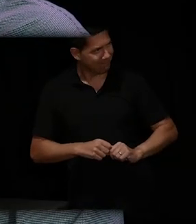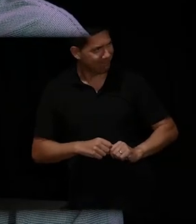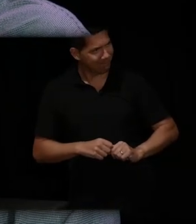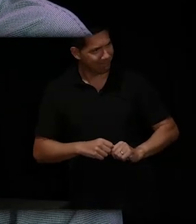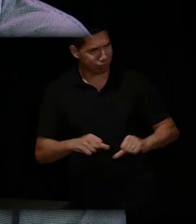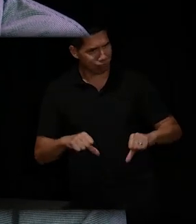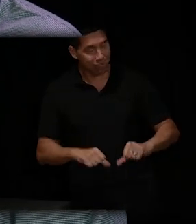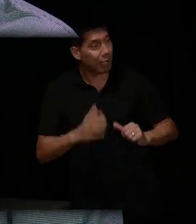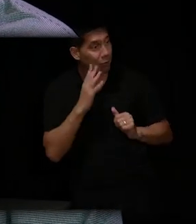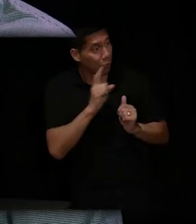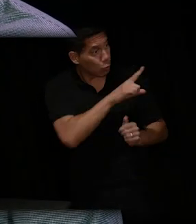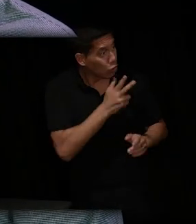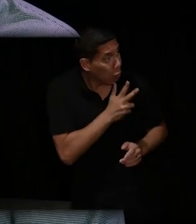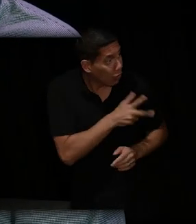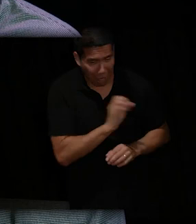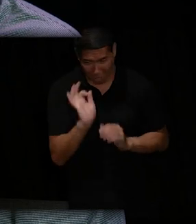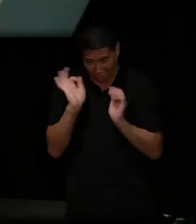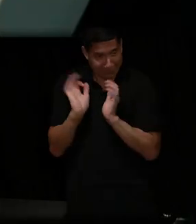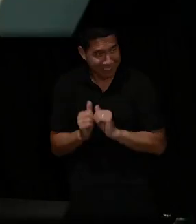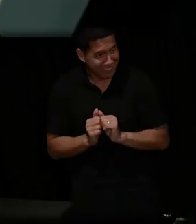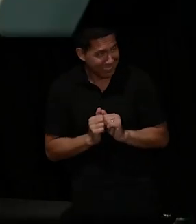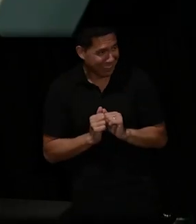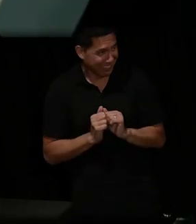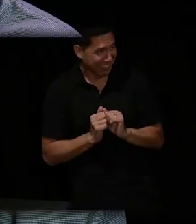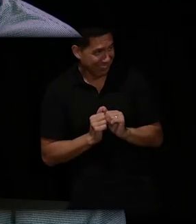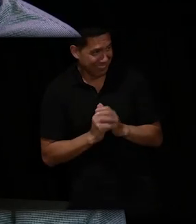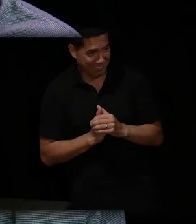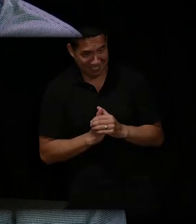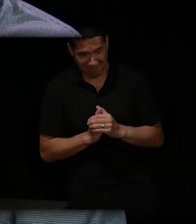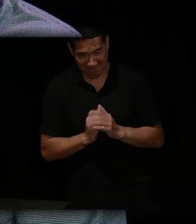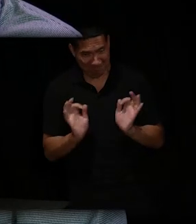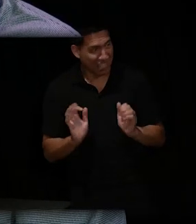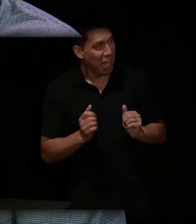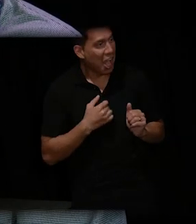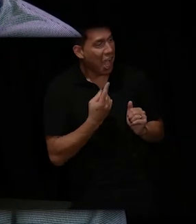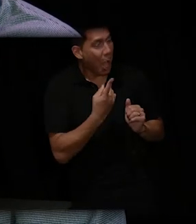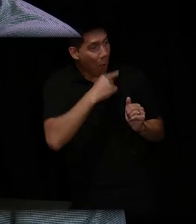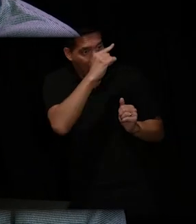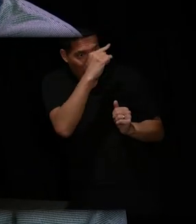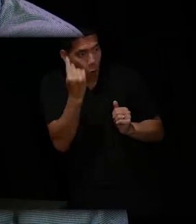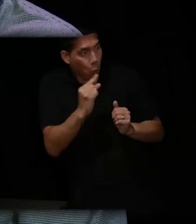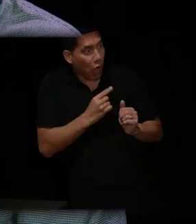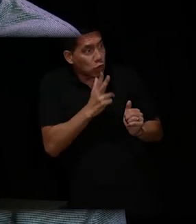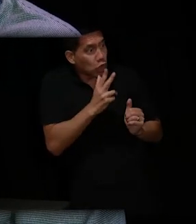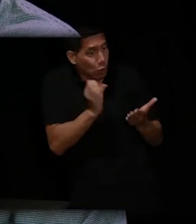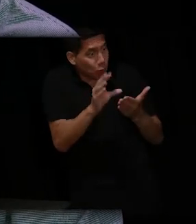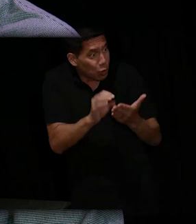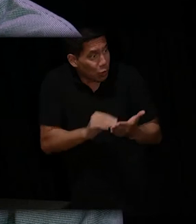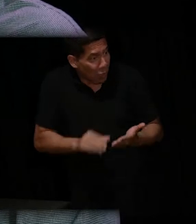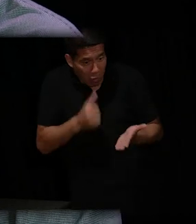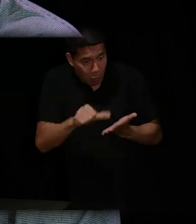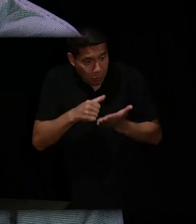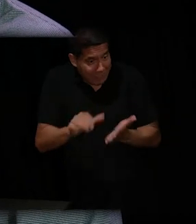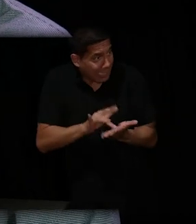that your joke? No, I wasn't. That's lucky. It was one of my goals to get jokes into the Correspondents' Dinner, and yeah. I did at the end, not